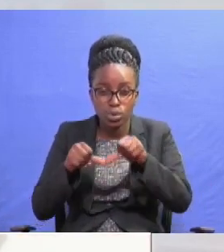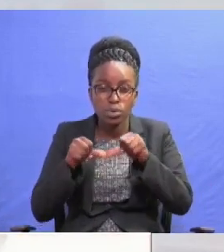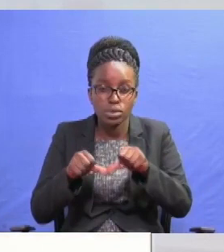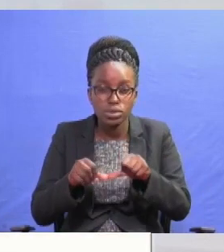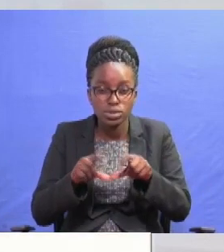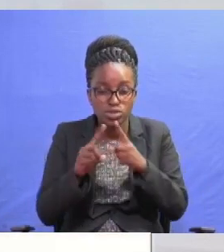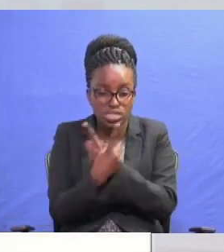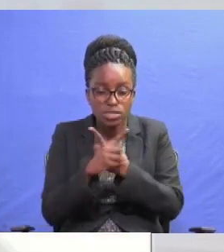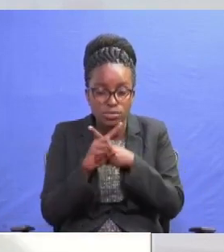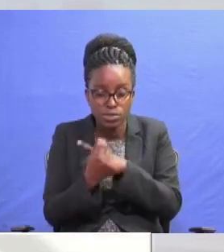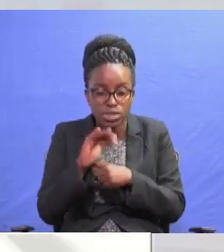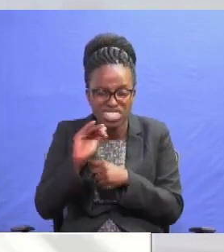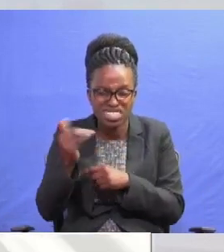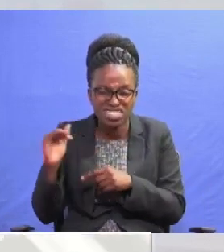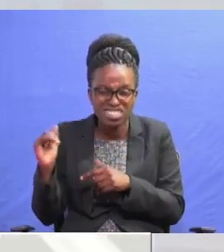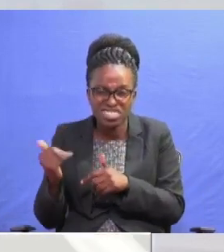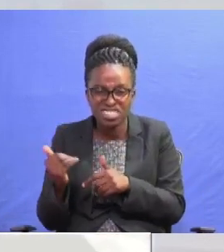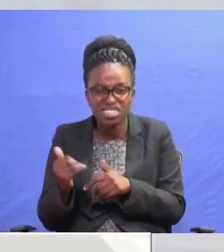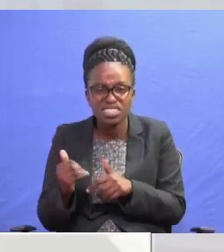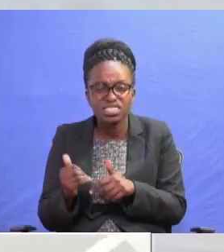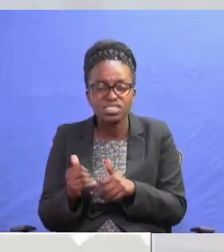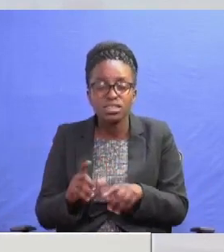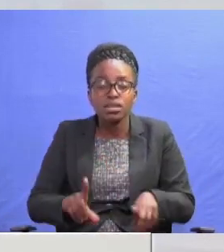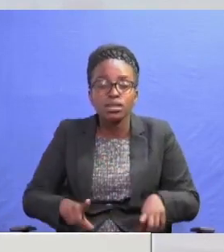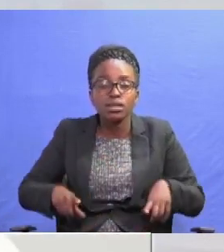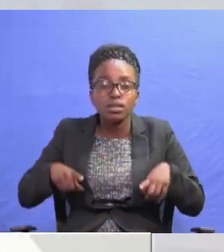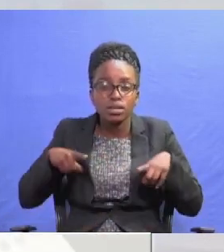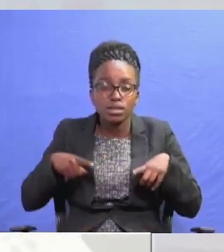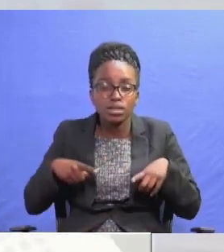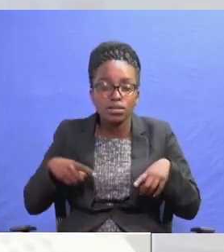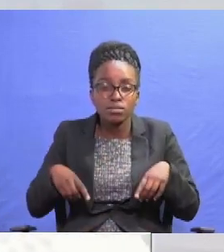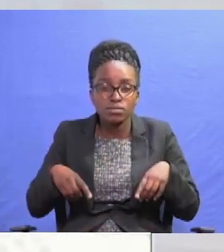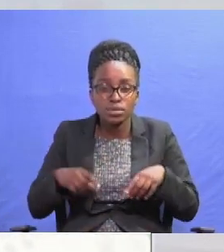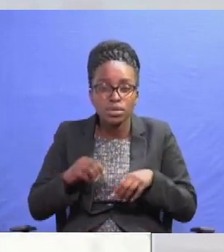that has claimed lives, and of course properties have been